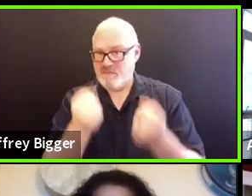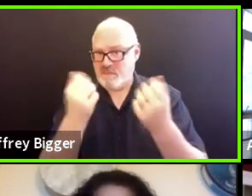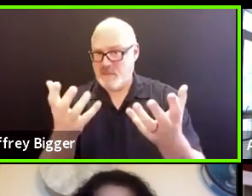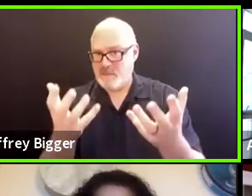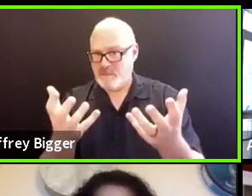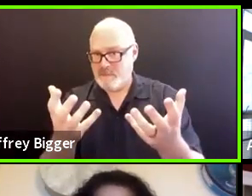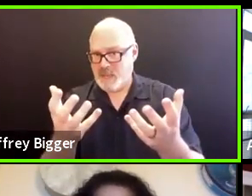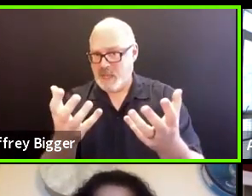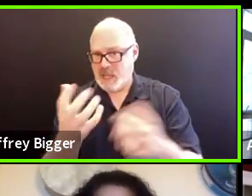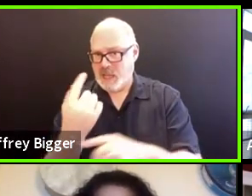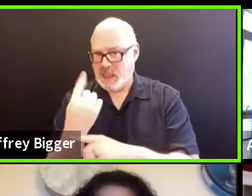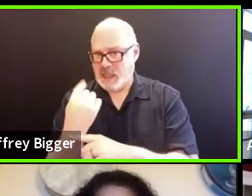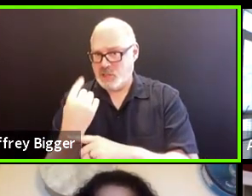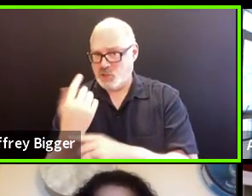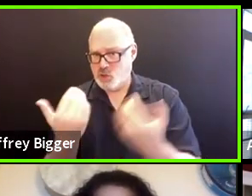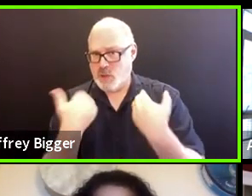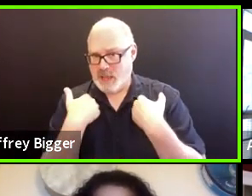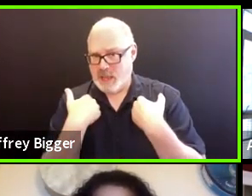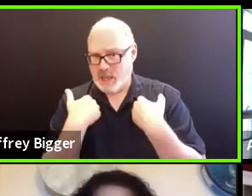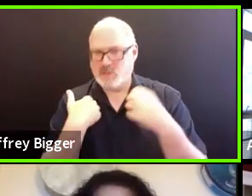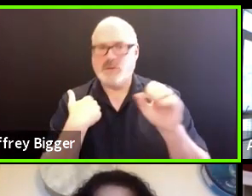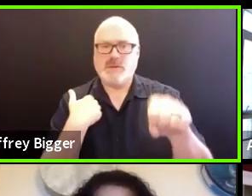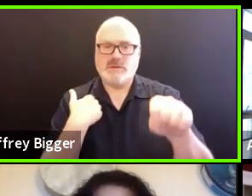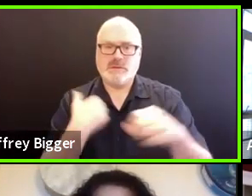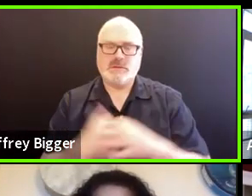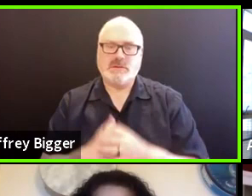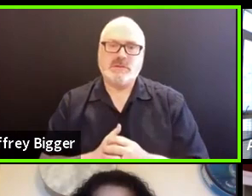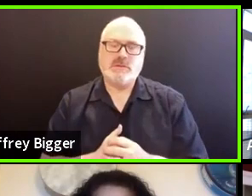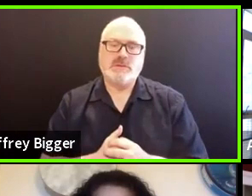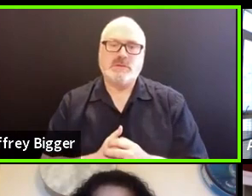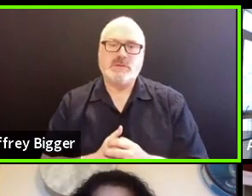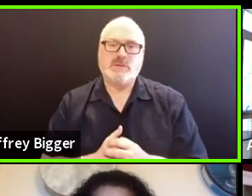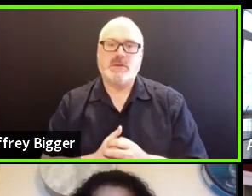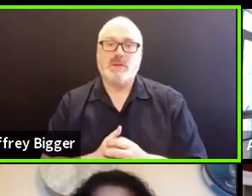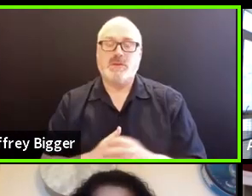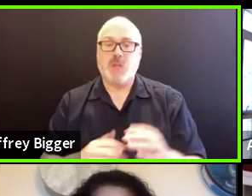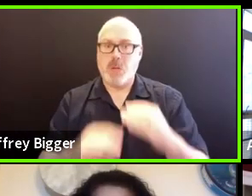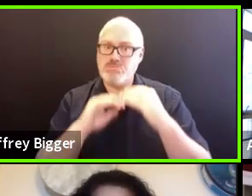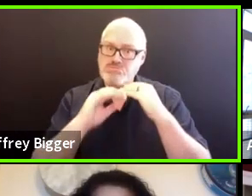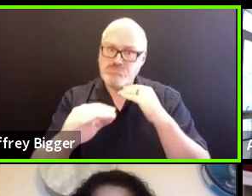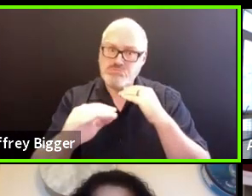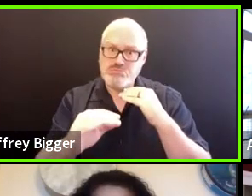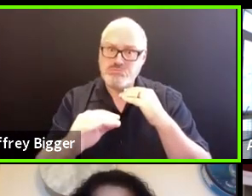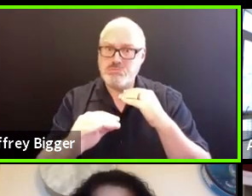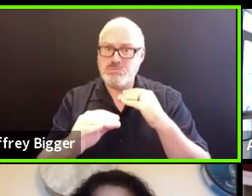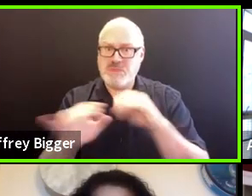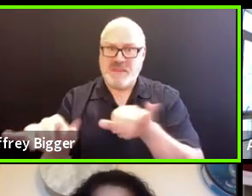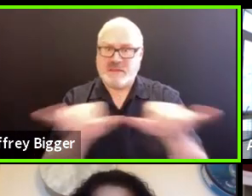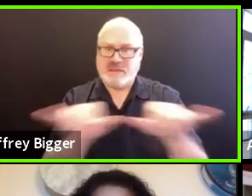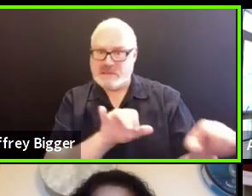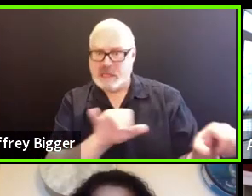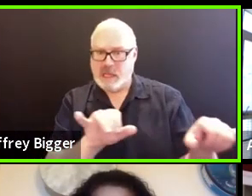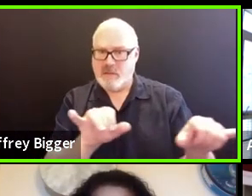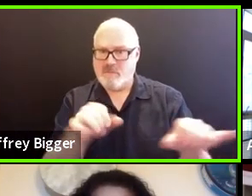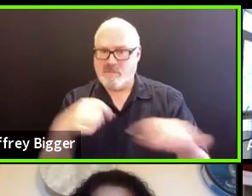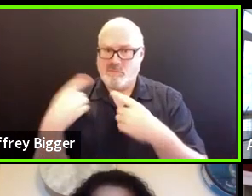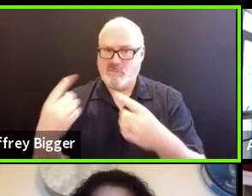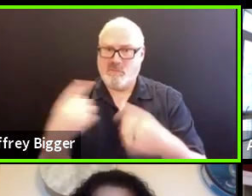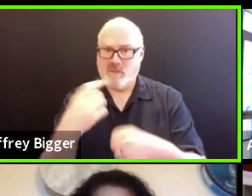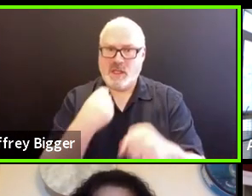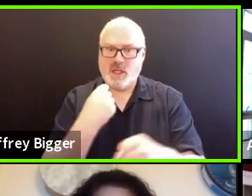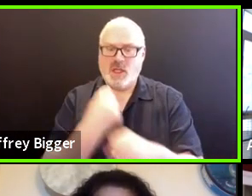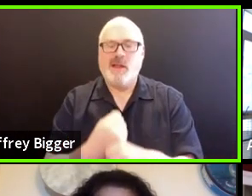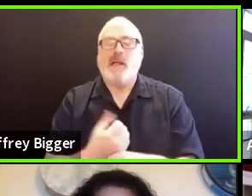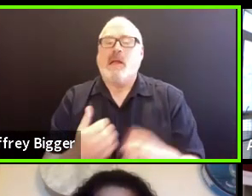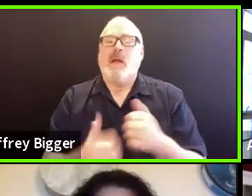a year ago? Yes. So we held steady the rest of the year? Mostly what happens is, well, I